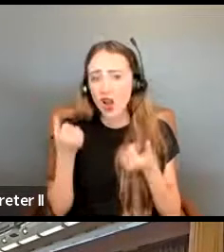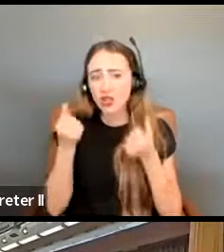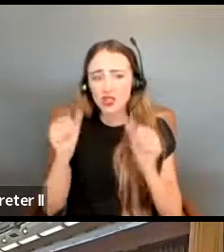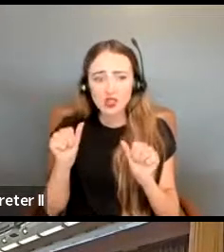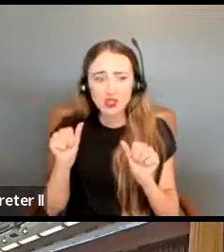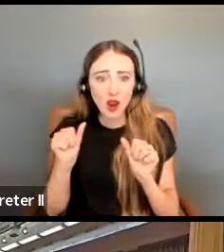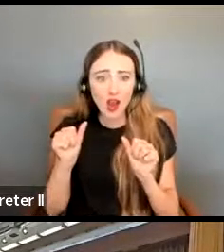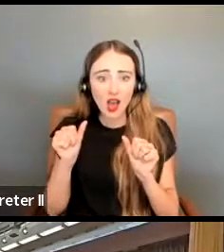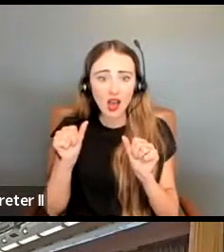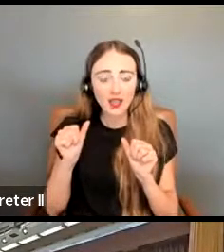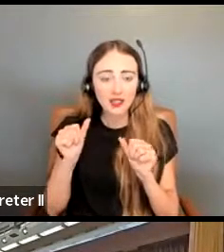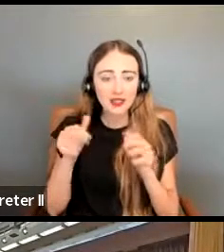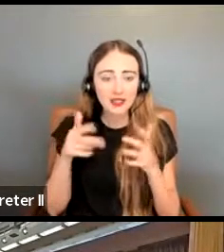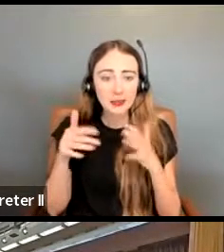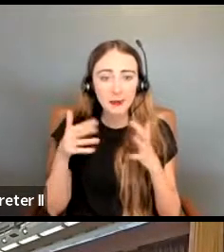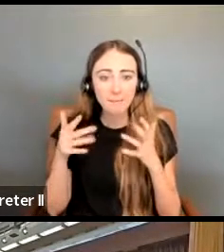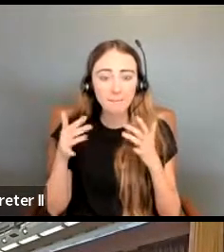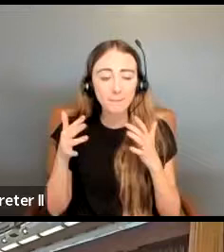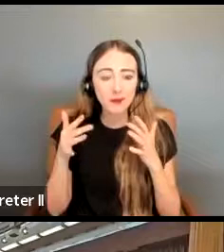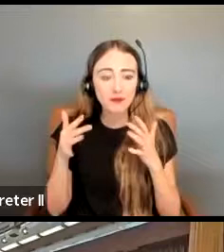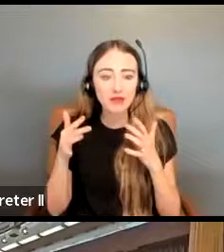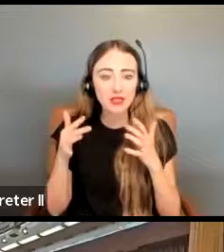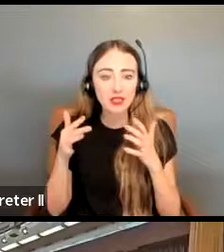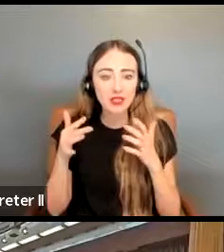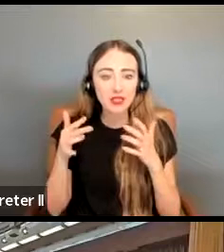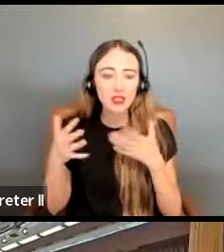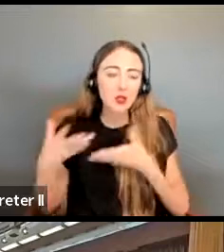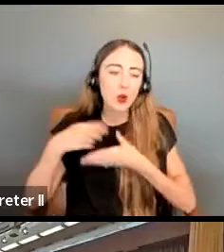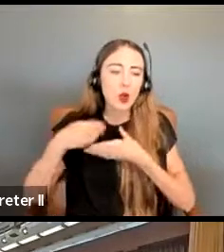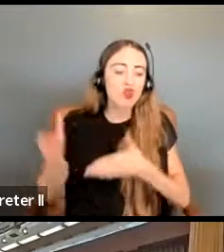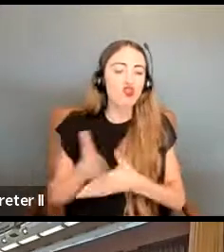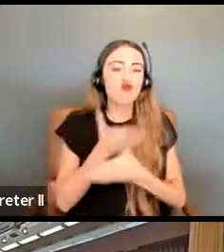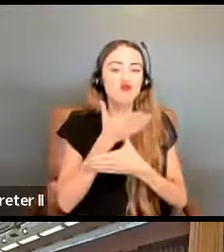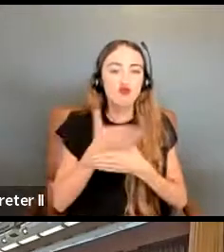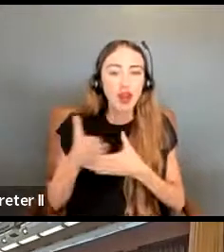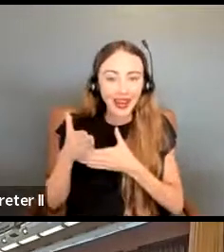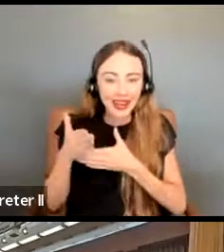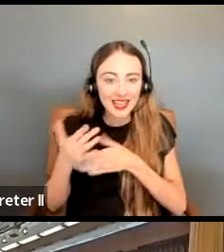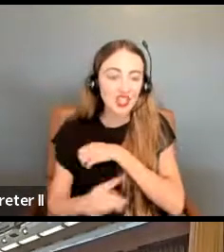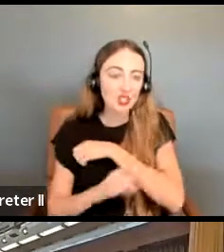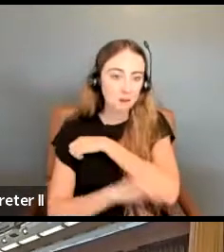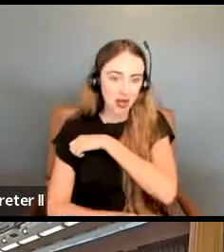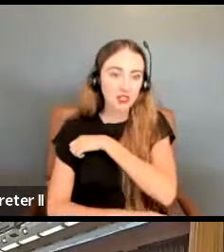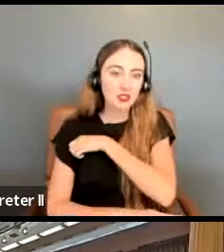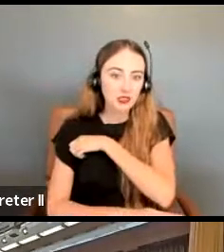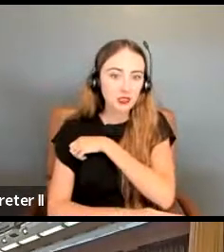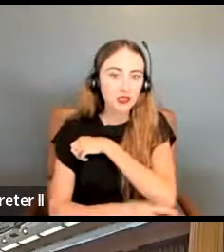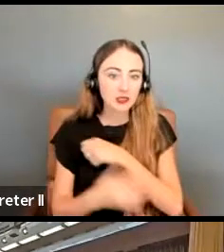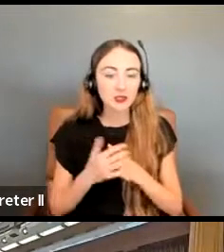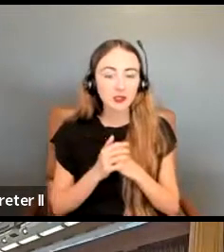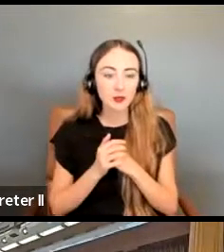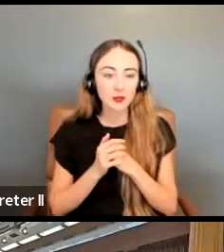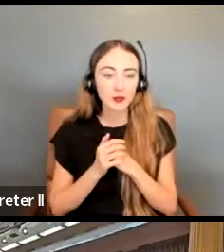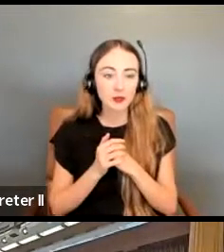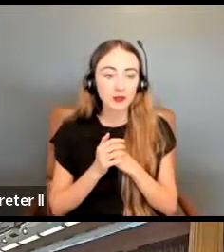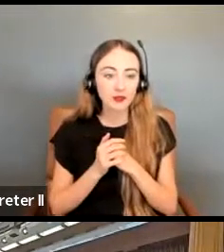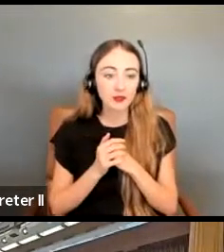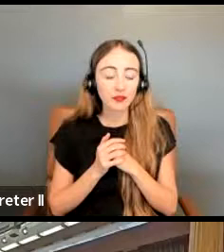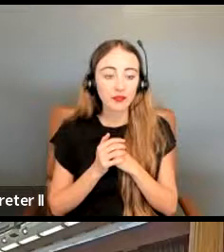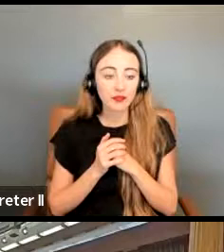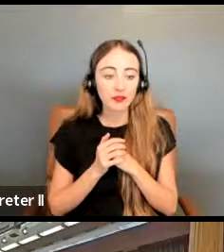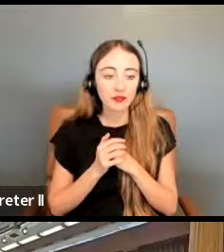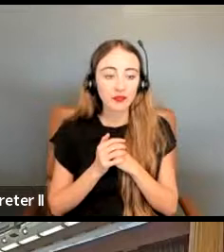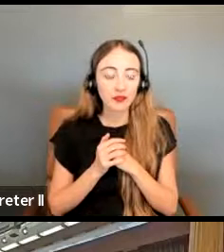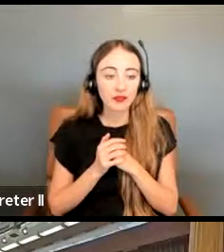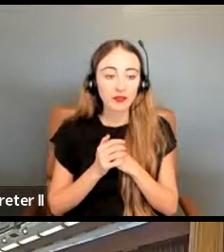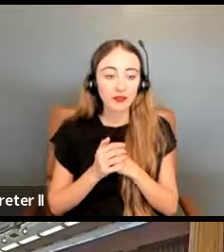capture the range of penalties that could be handed out. The sentence